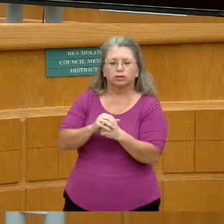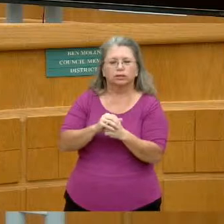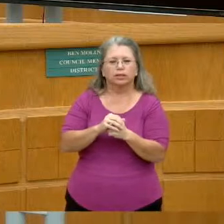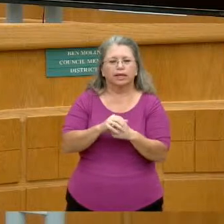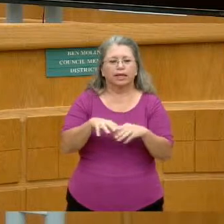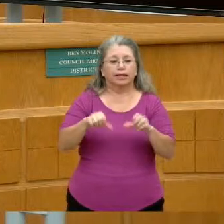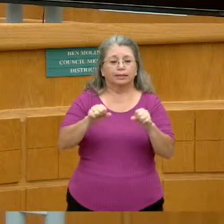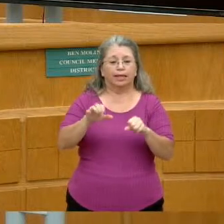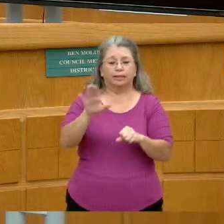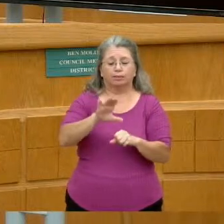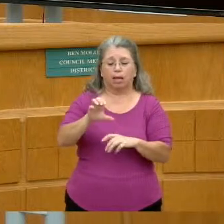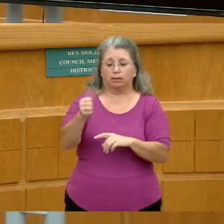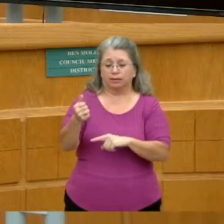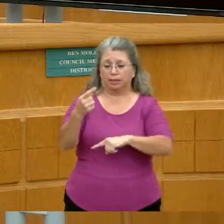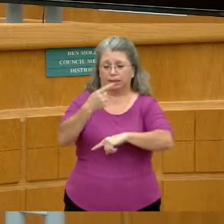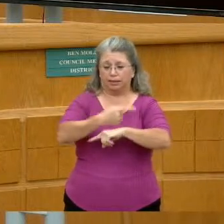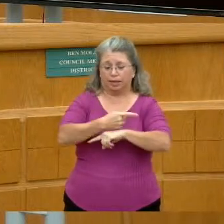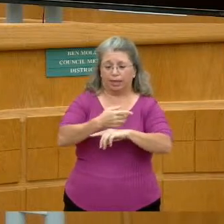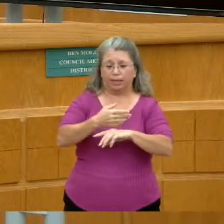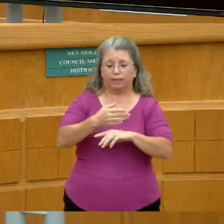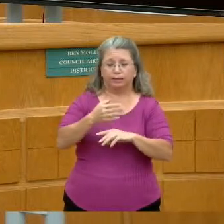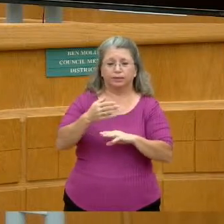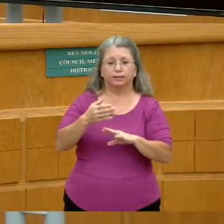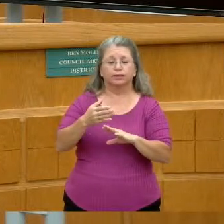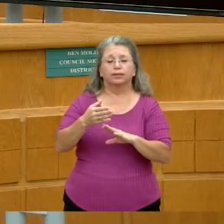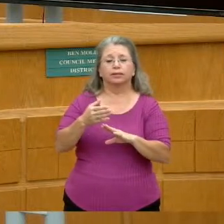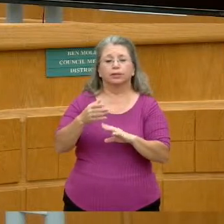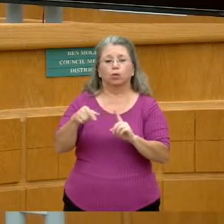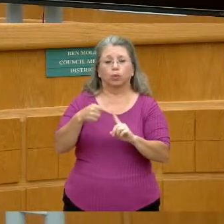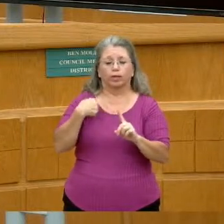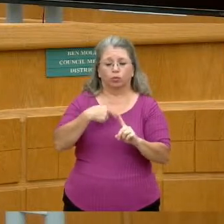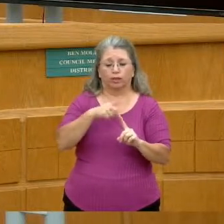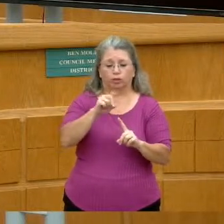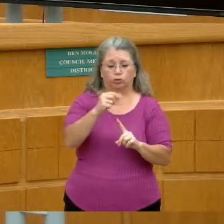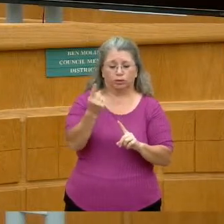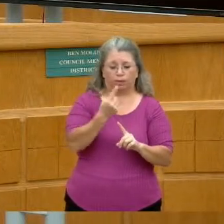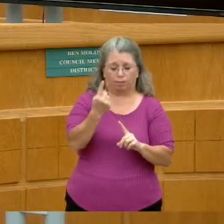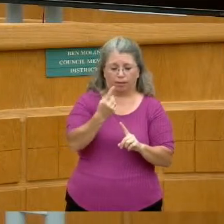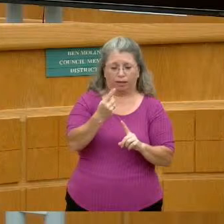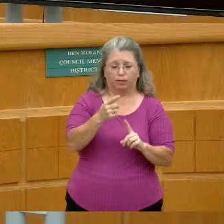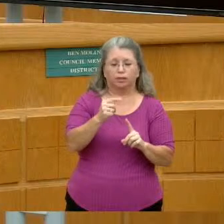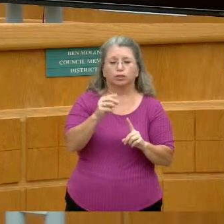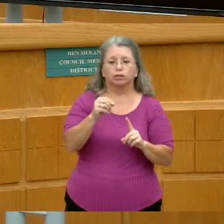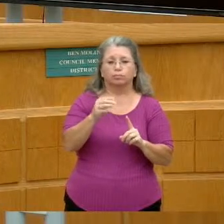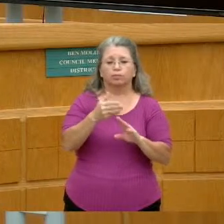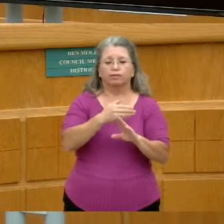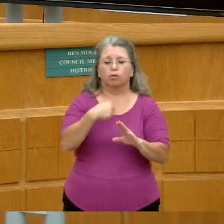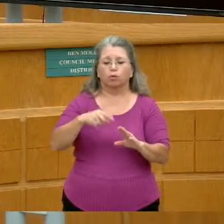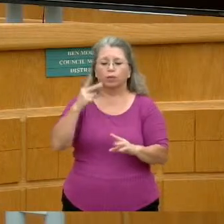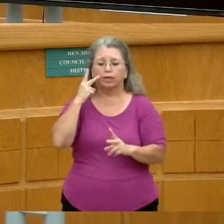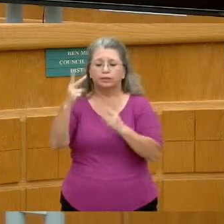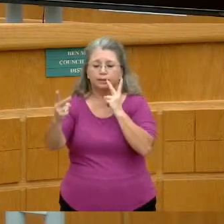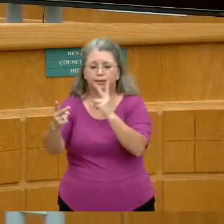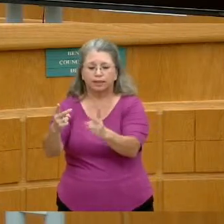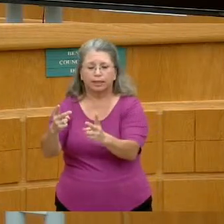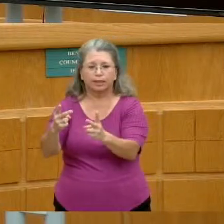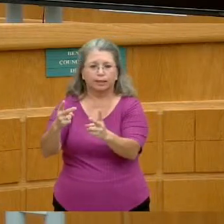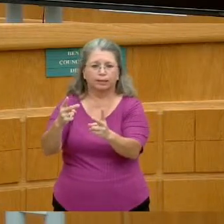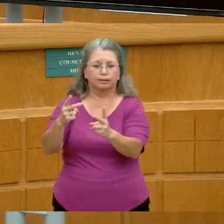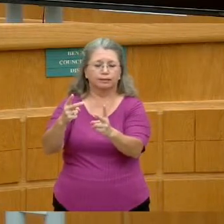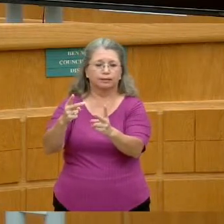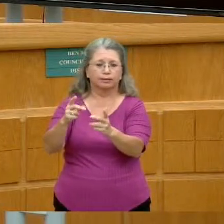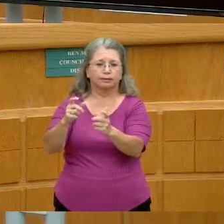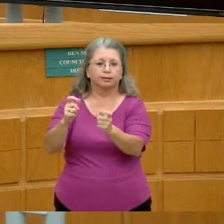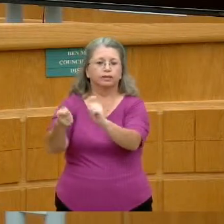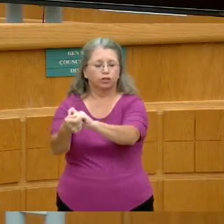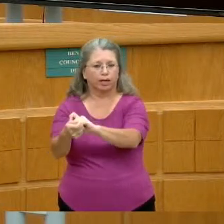do something to change the transmission rate of COVID-19, and we would start actually seeing that in the case data. So we don't want to wait